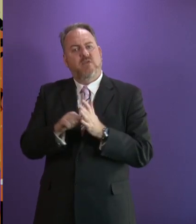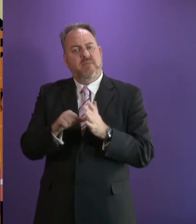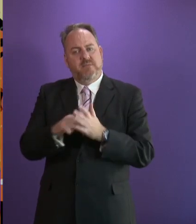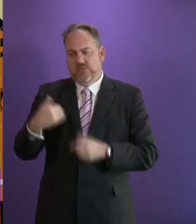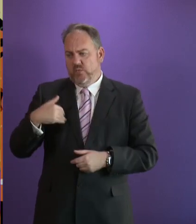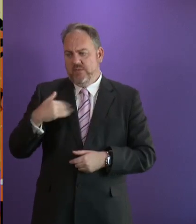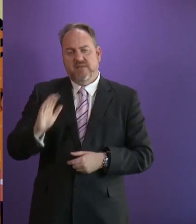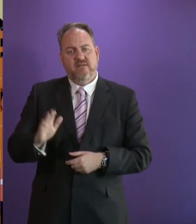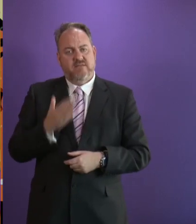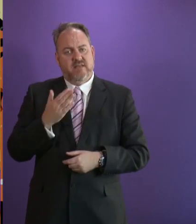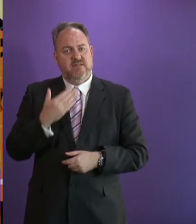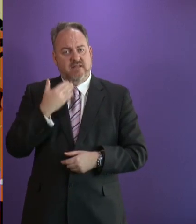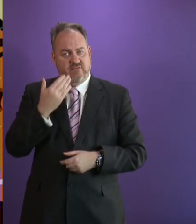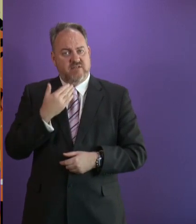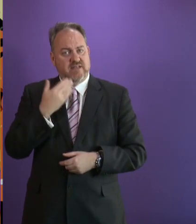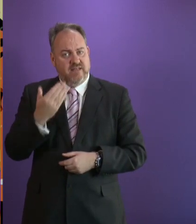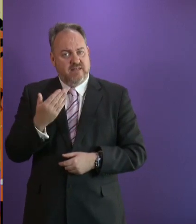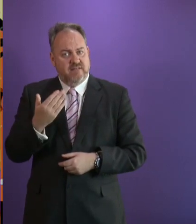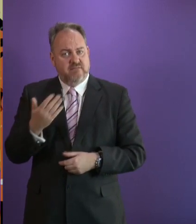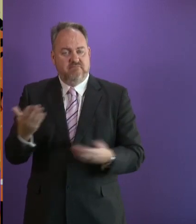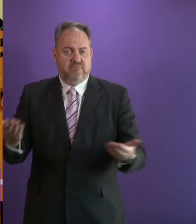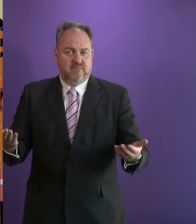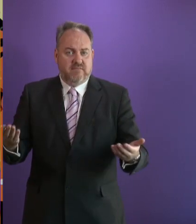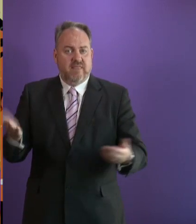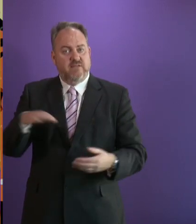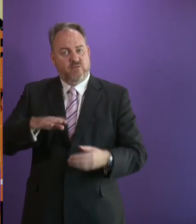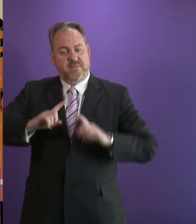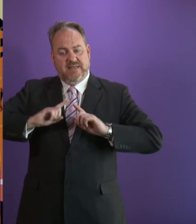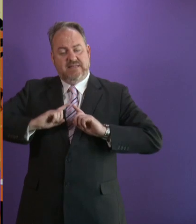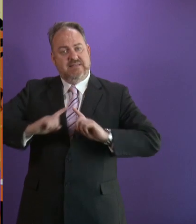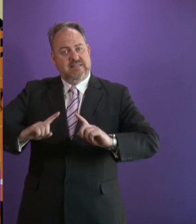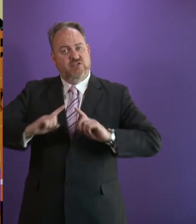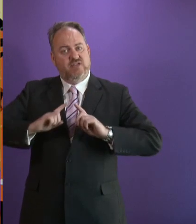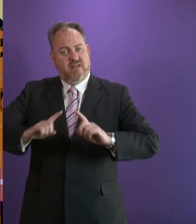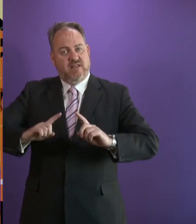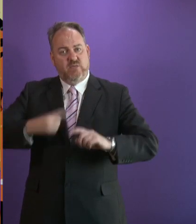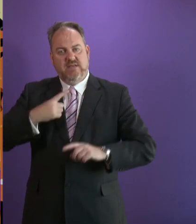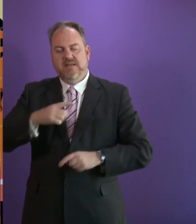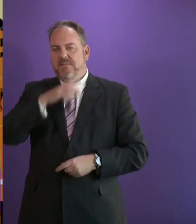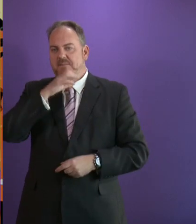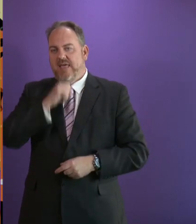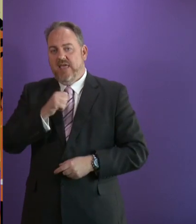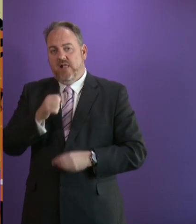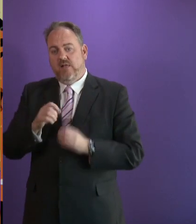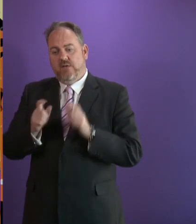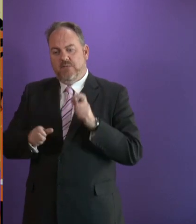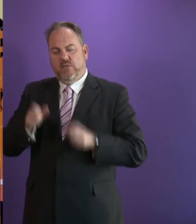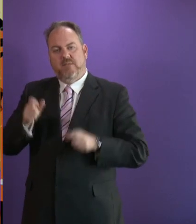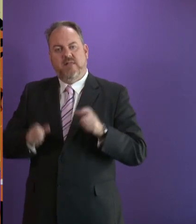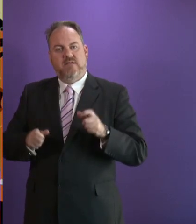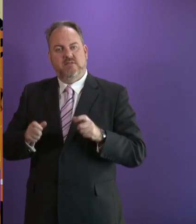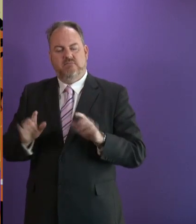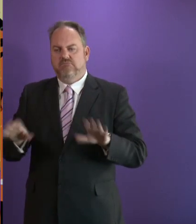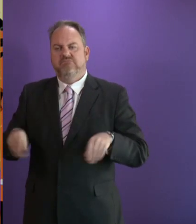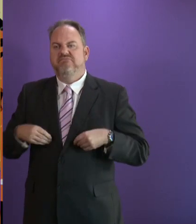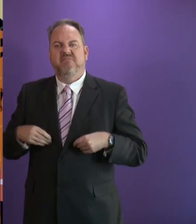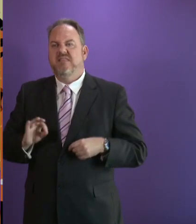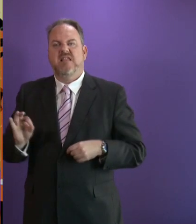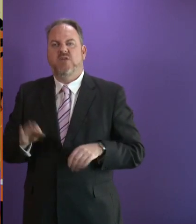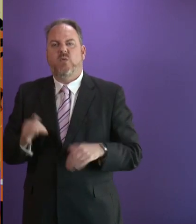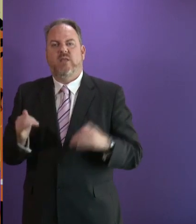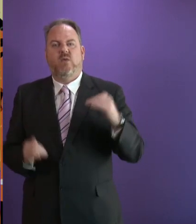face? And it's from a teacher who's saying that male pupils deny that there is